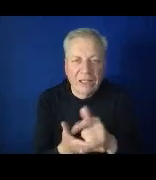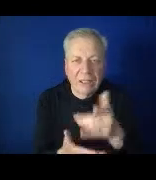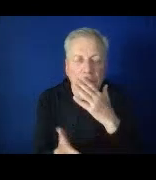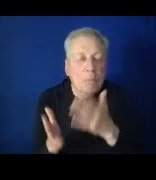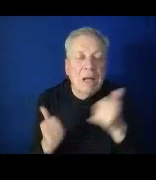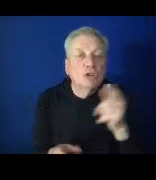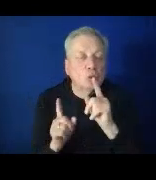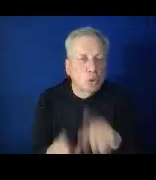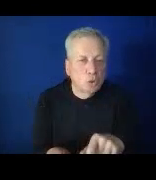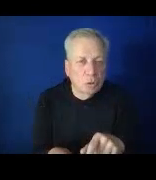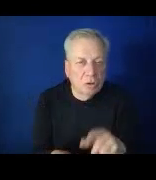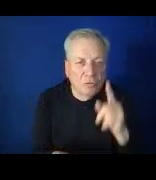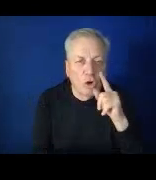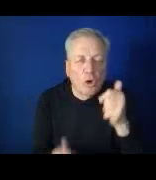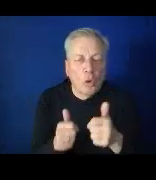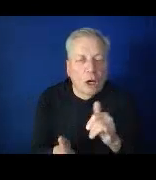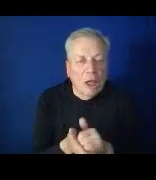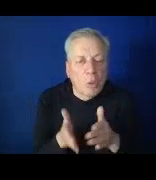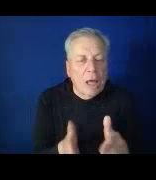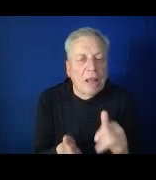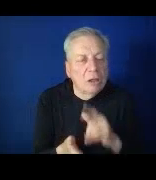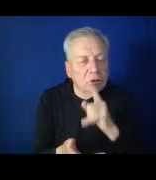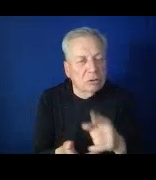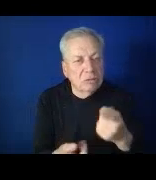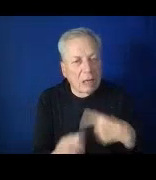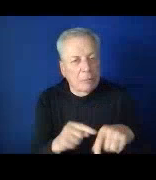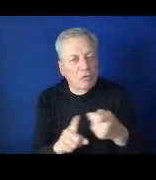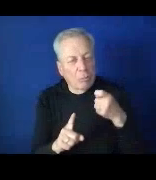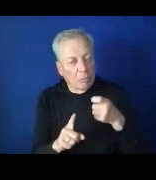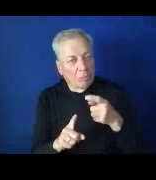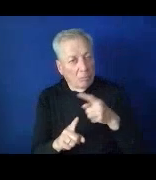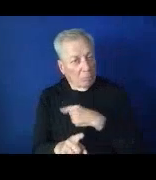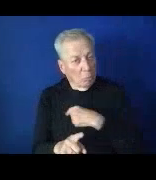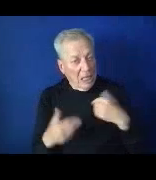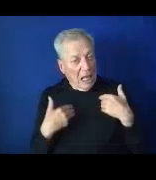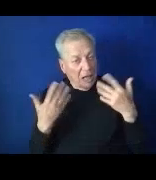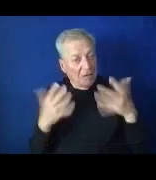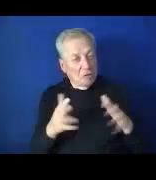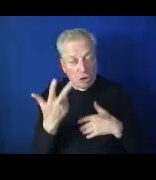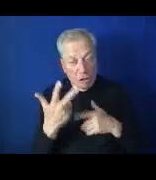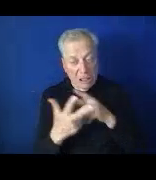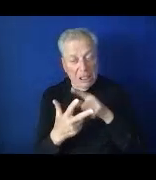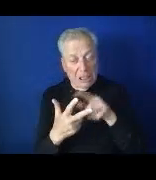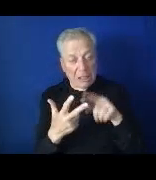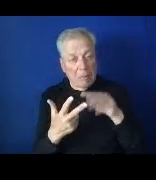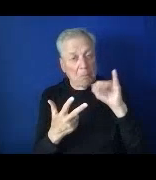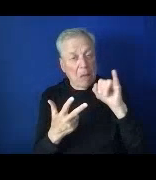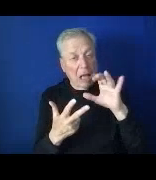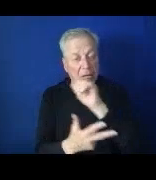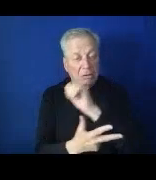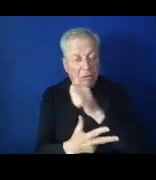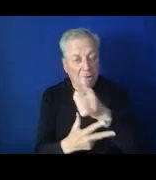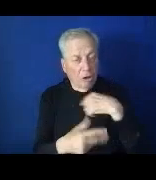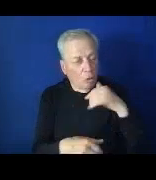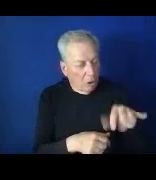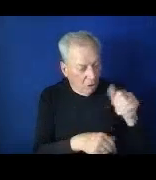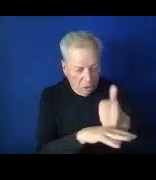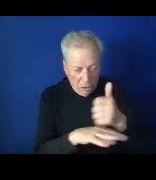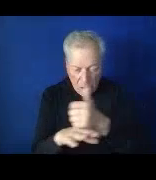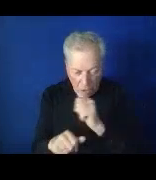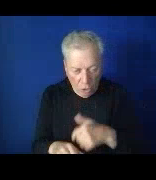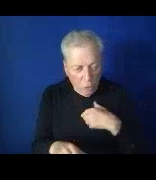solution for which direction that's coming from. Then also, because we have 3 mics, we can measure how fast that signal is